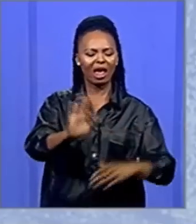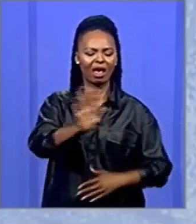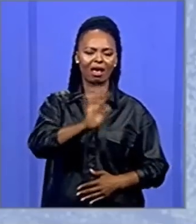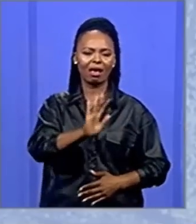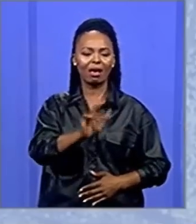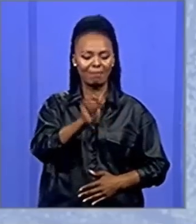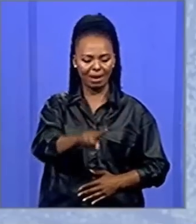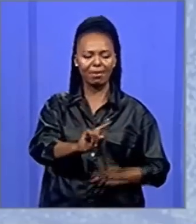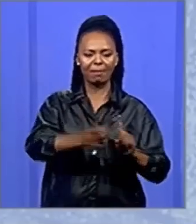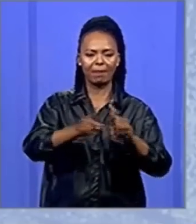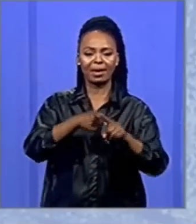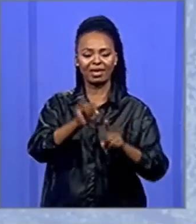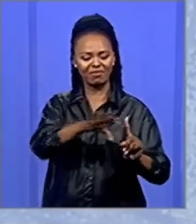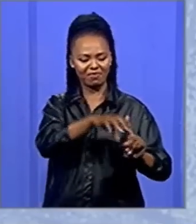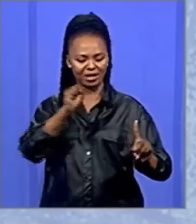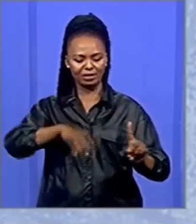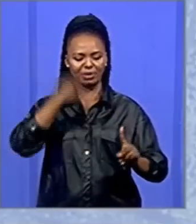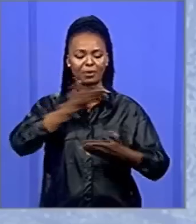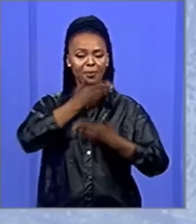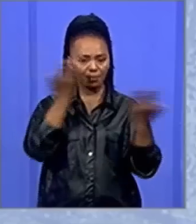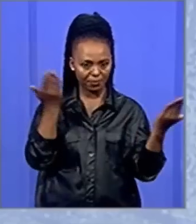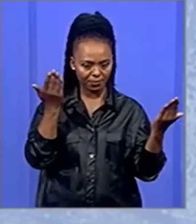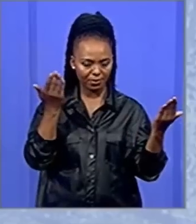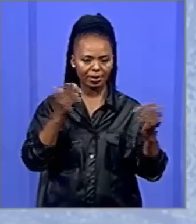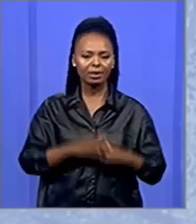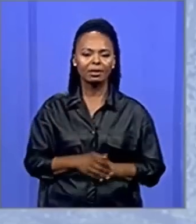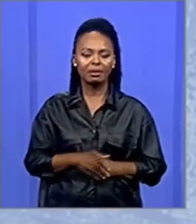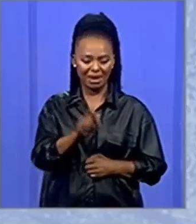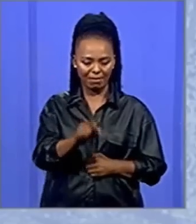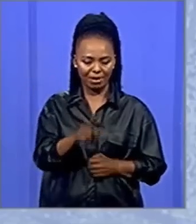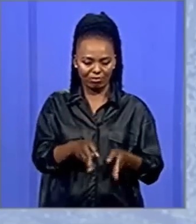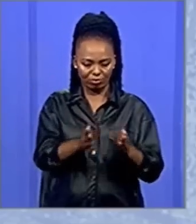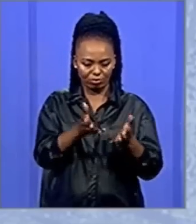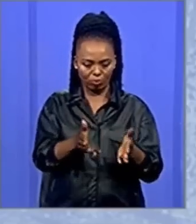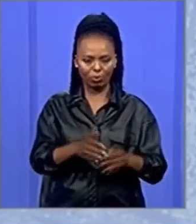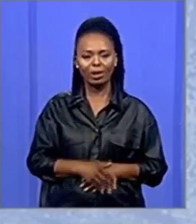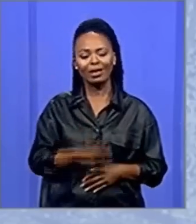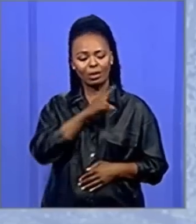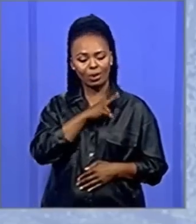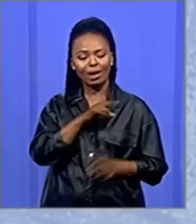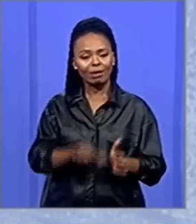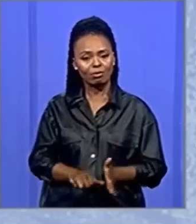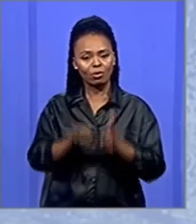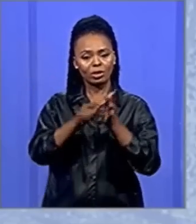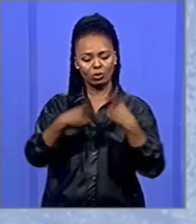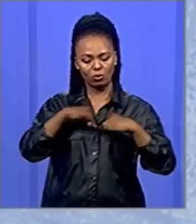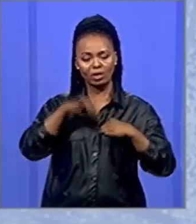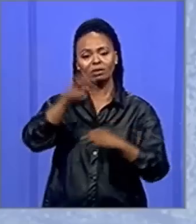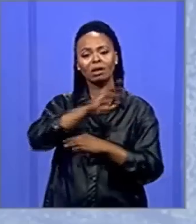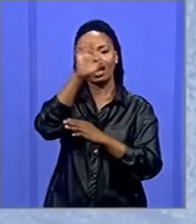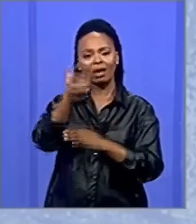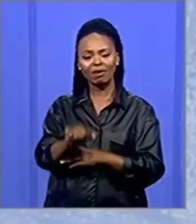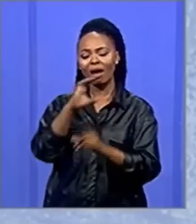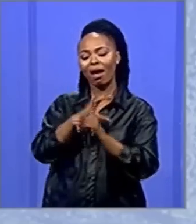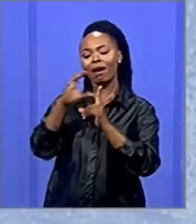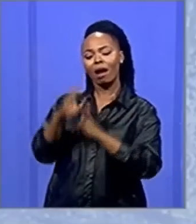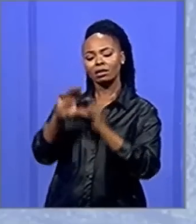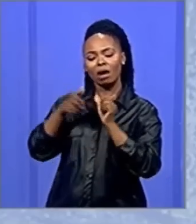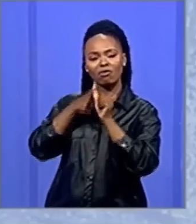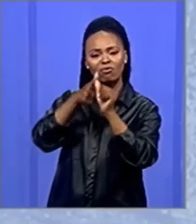fela o eba le dikotsi tše ntši gona mo ba tlhokofaletšeng gona ke ka fao re le maAfrika re sa latela setso sela sa